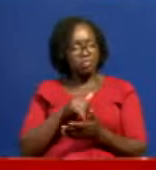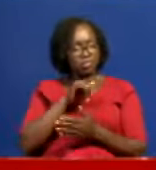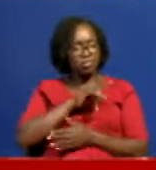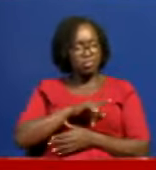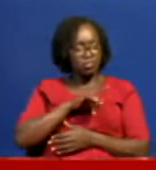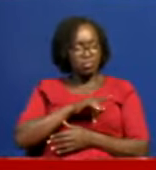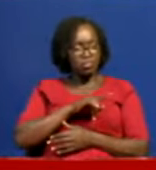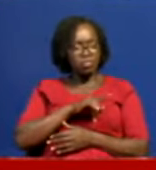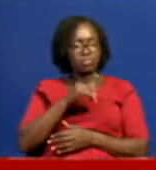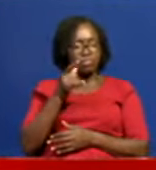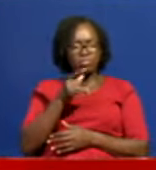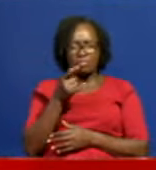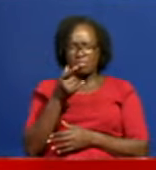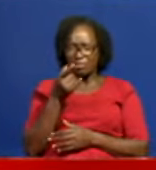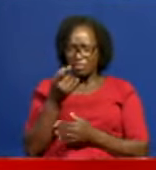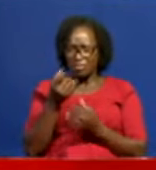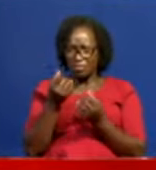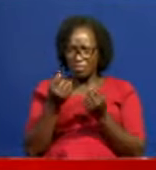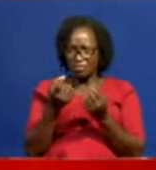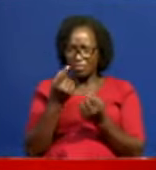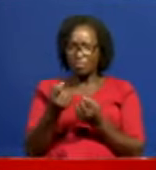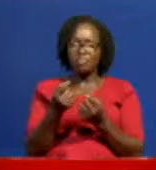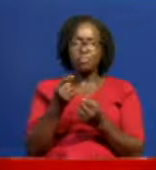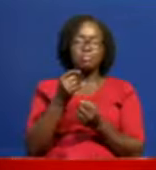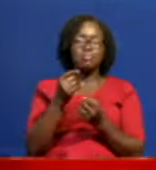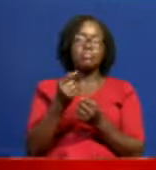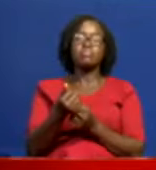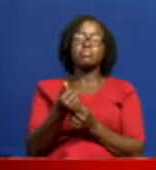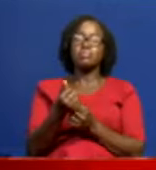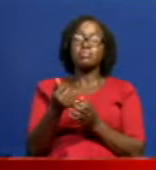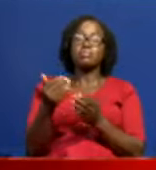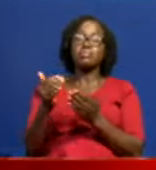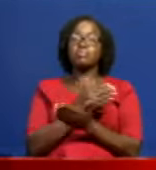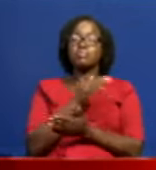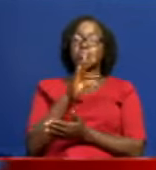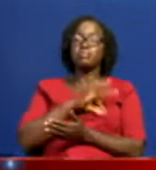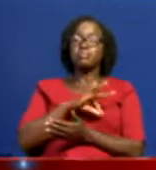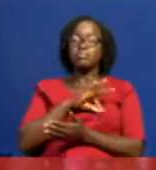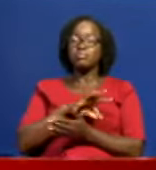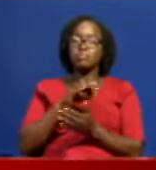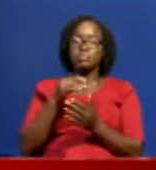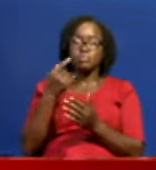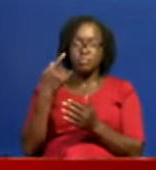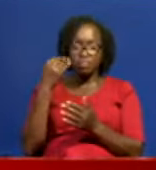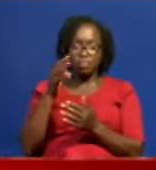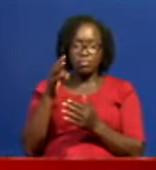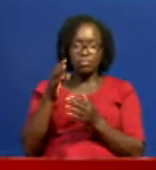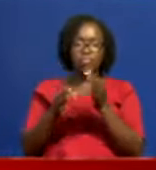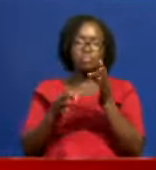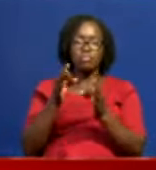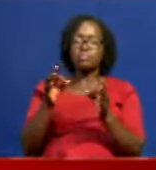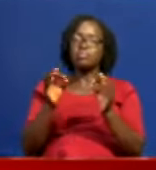a dominant minority and alienate the beneficiaries of an unjust system.